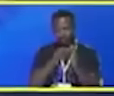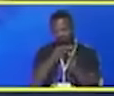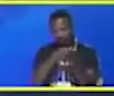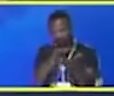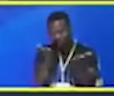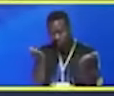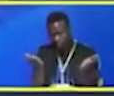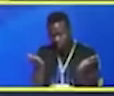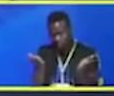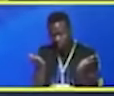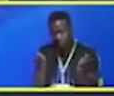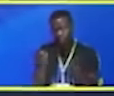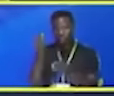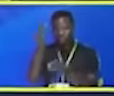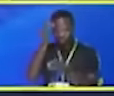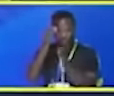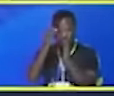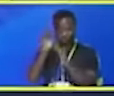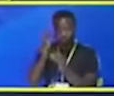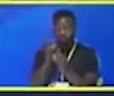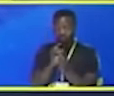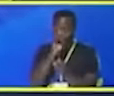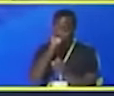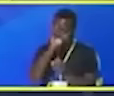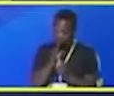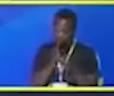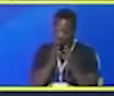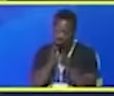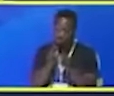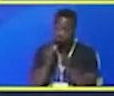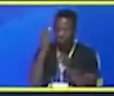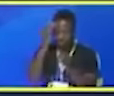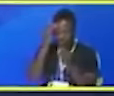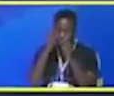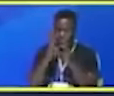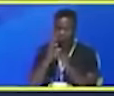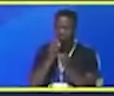here seeks to know God genuinely, to know God